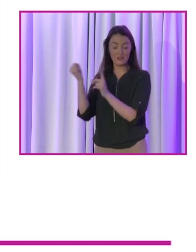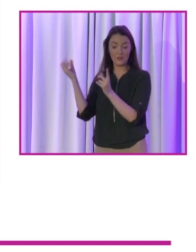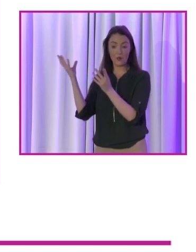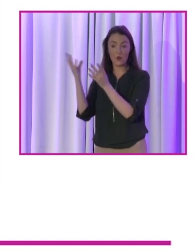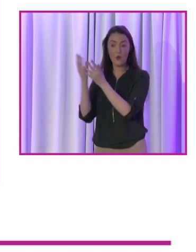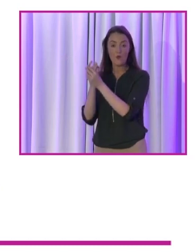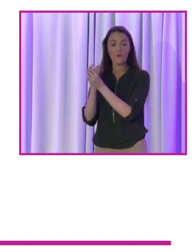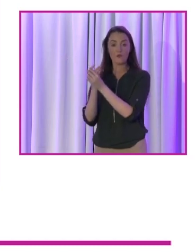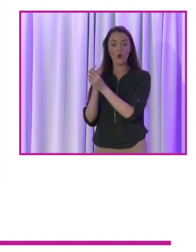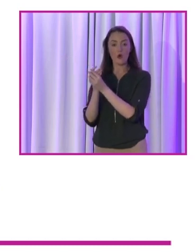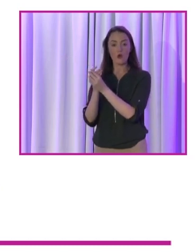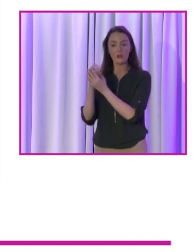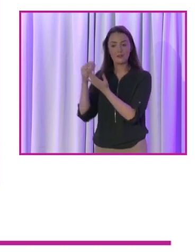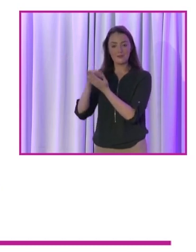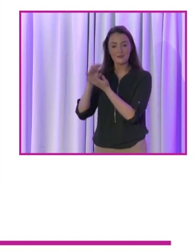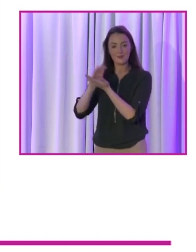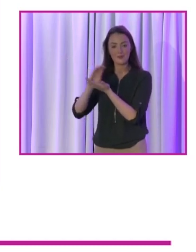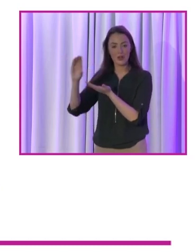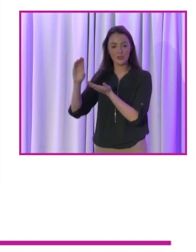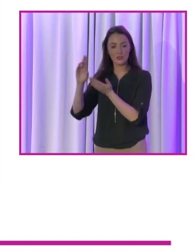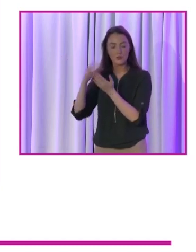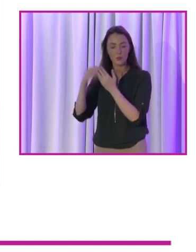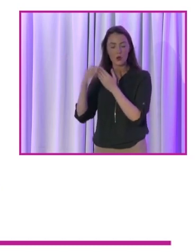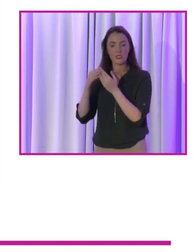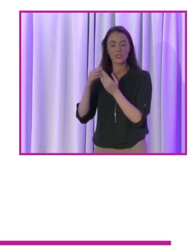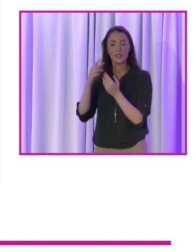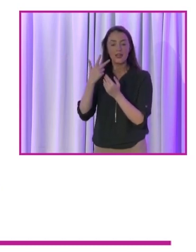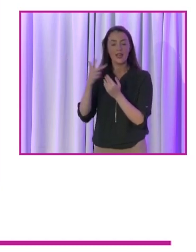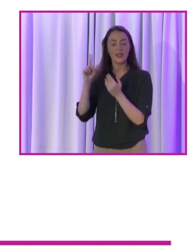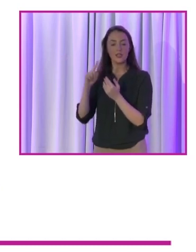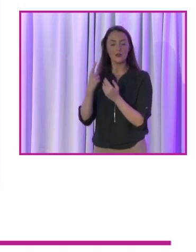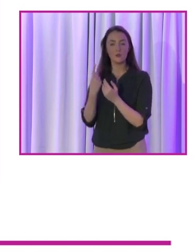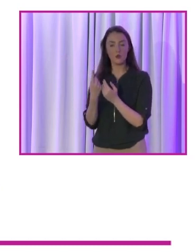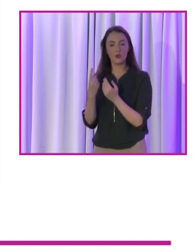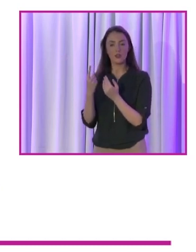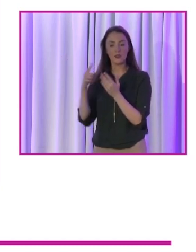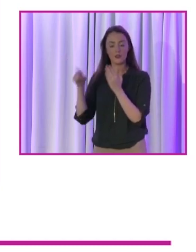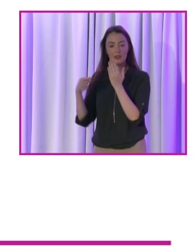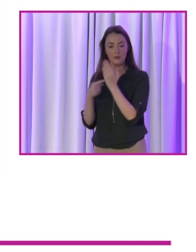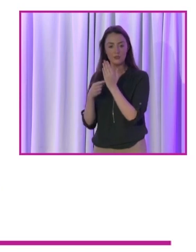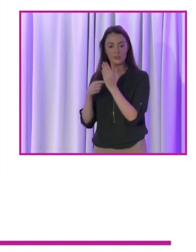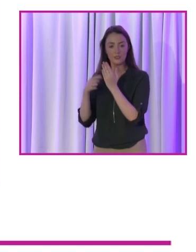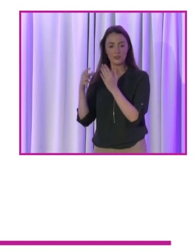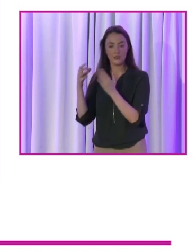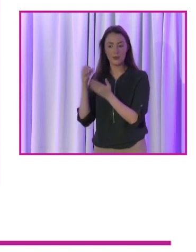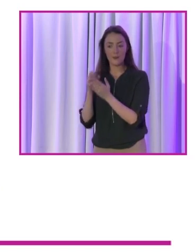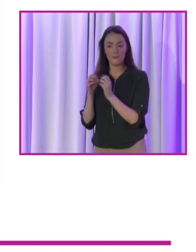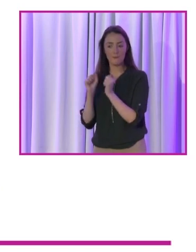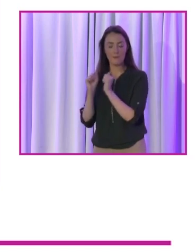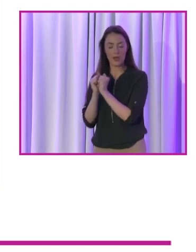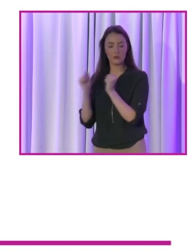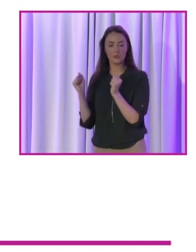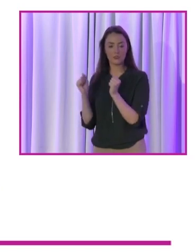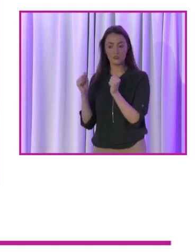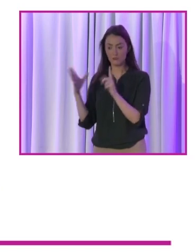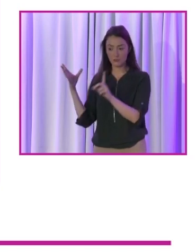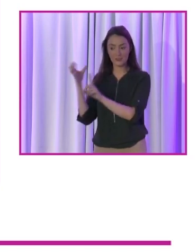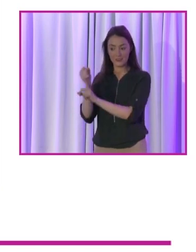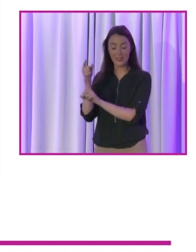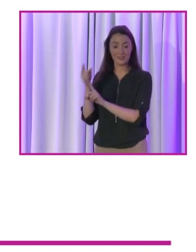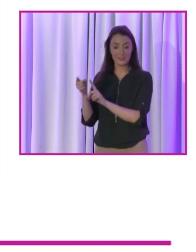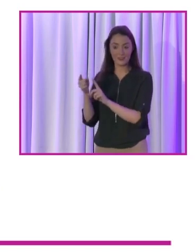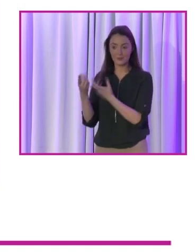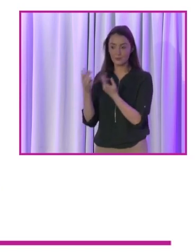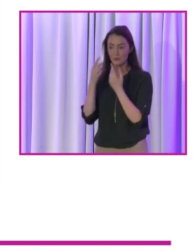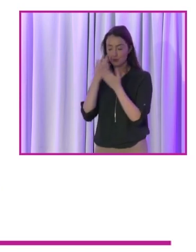the fund that year was £81,000. This was seen as a success and proved that the fund can reduce many